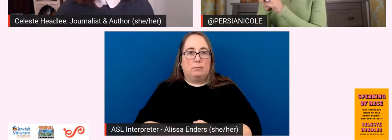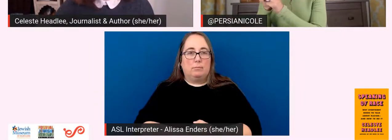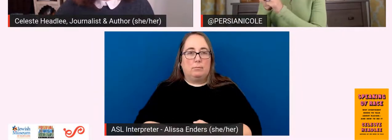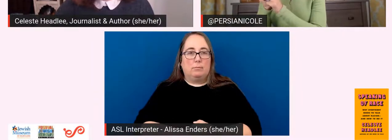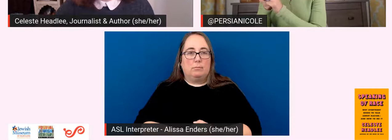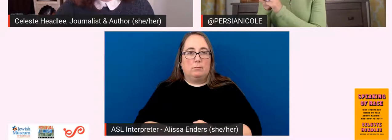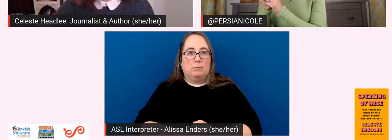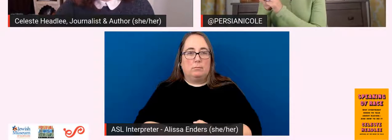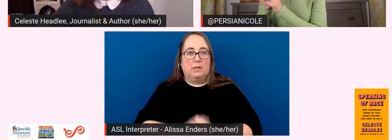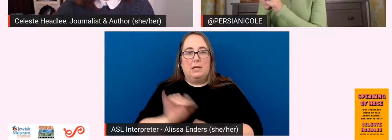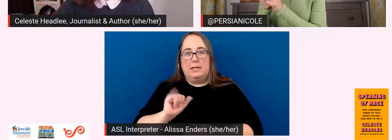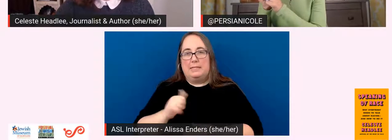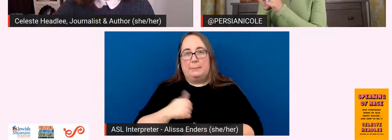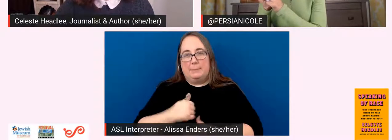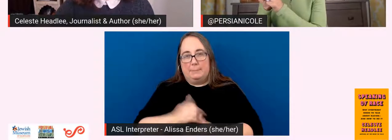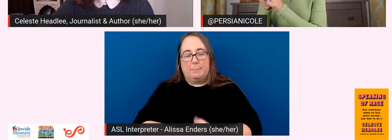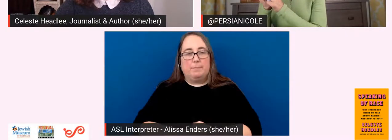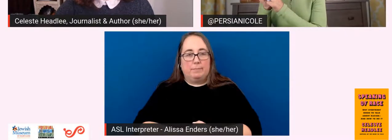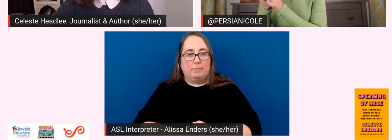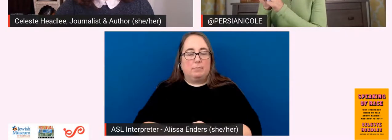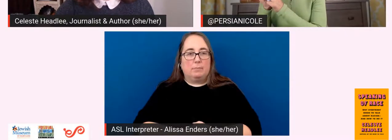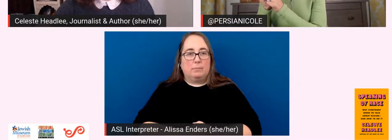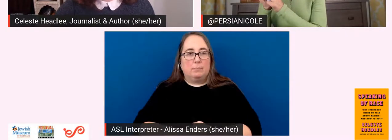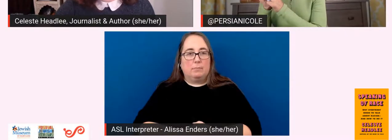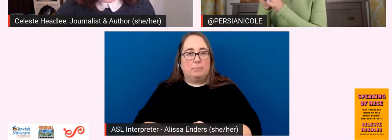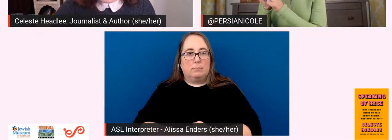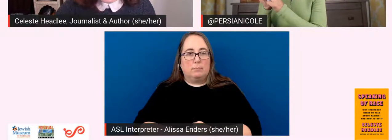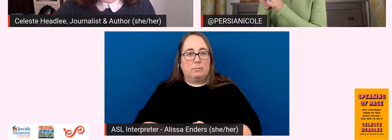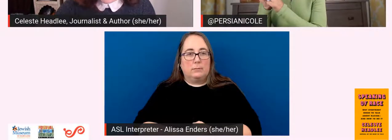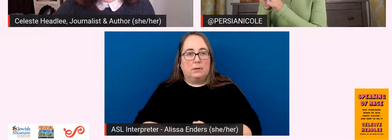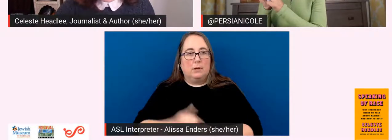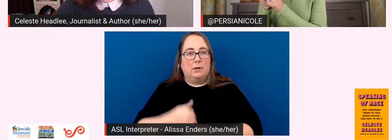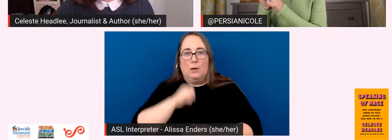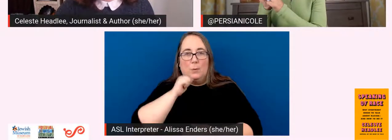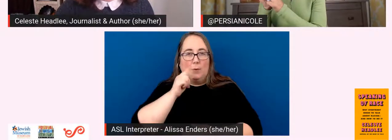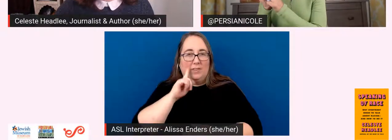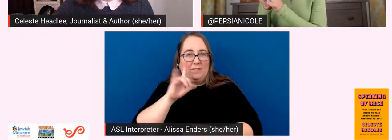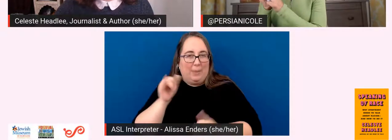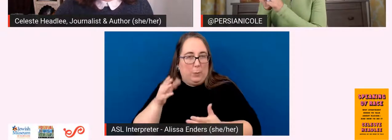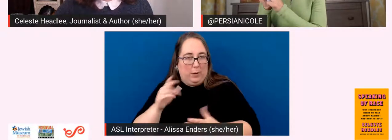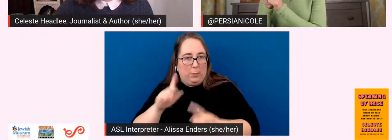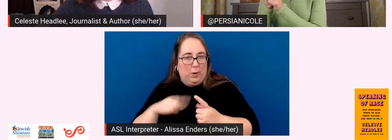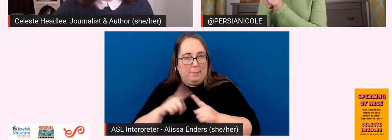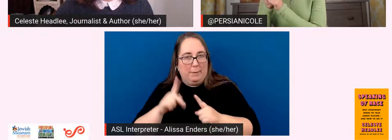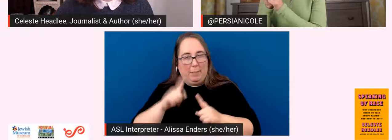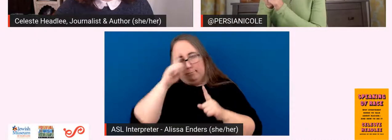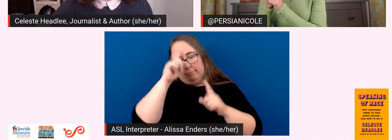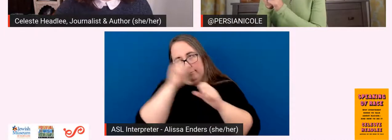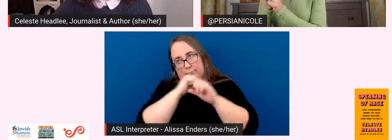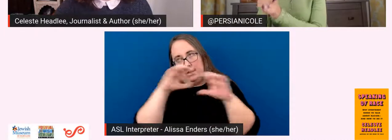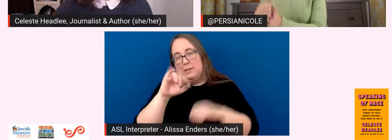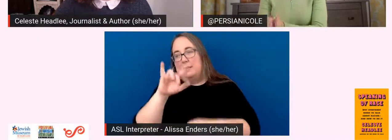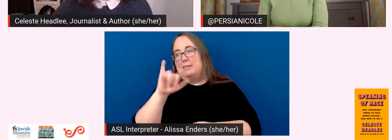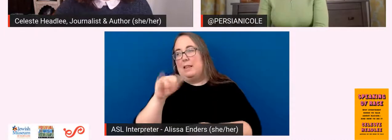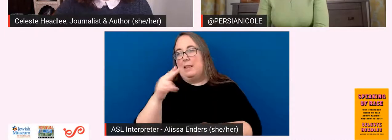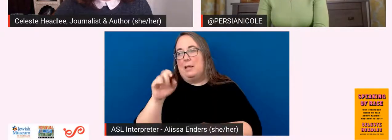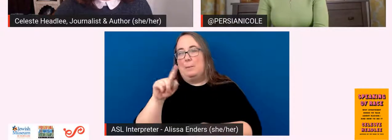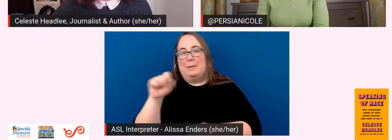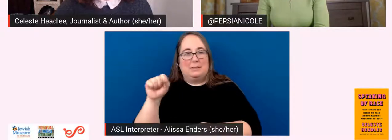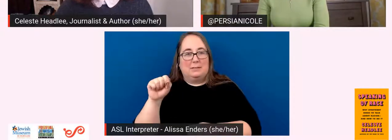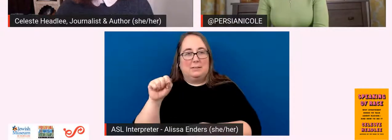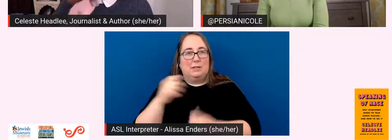Which is the same as me. And we don't think of her that way, right? When people picture Sally Hemings, they picture, like, you